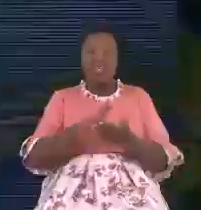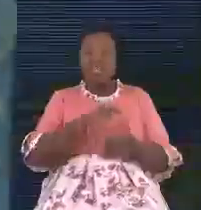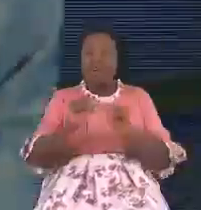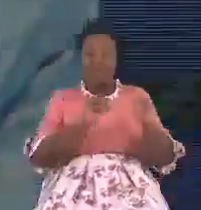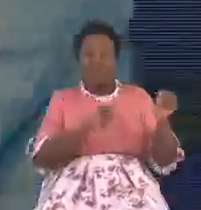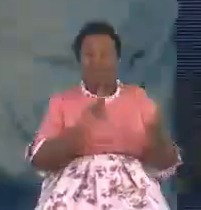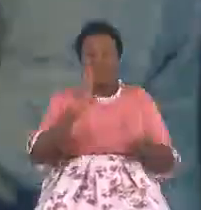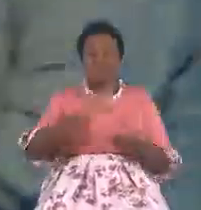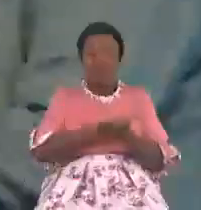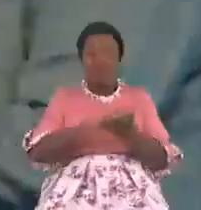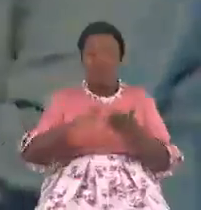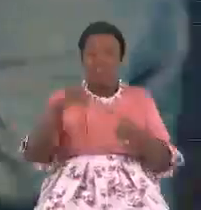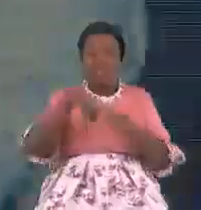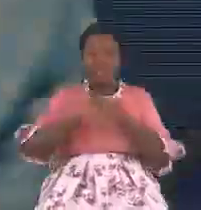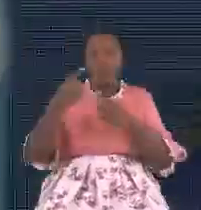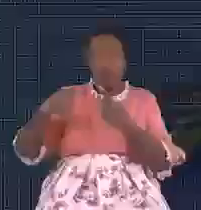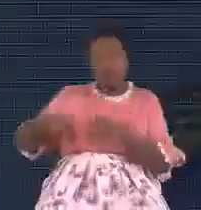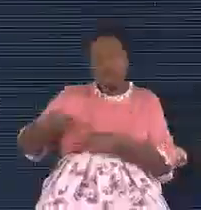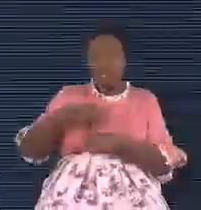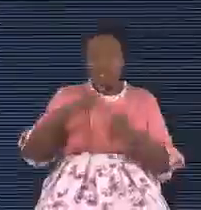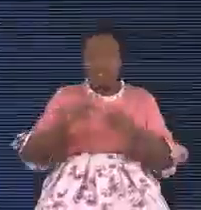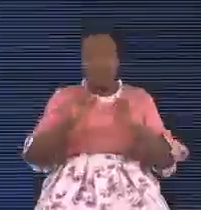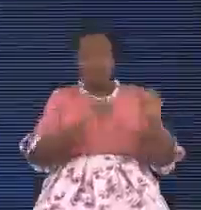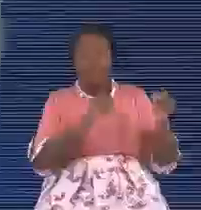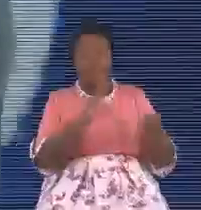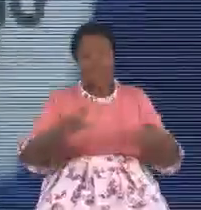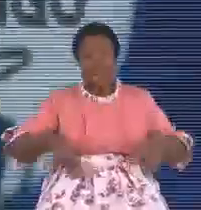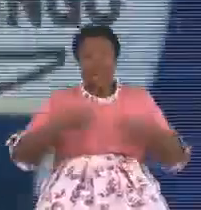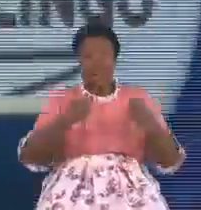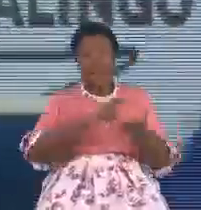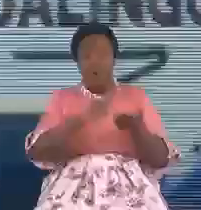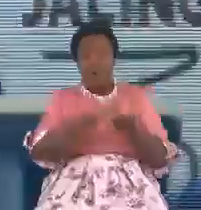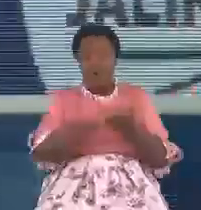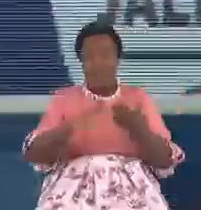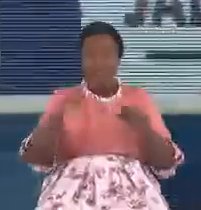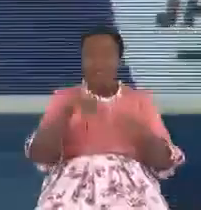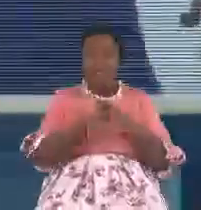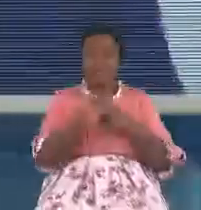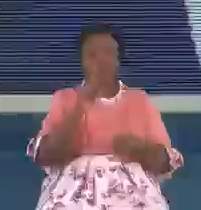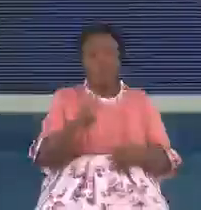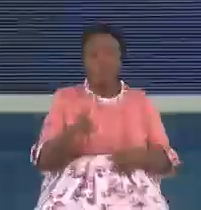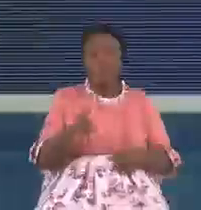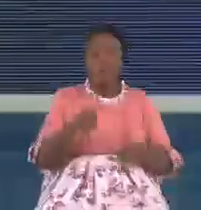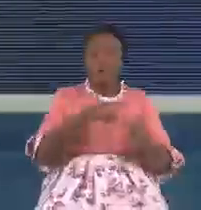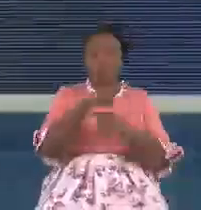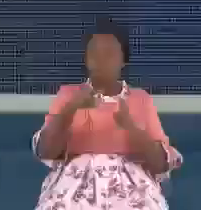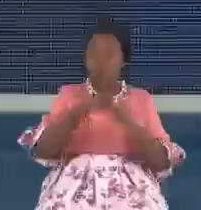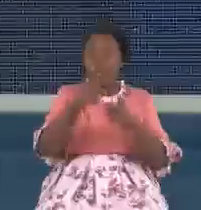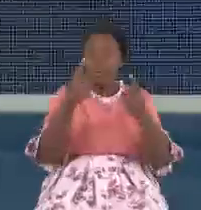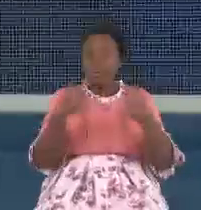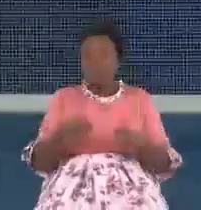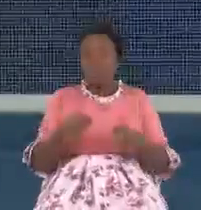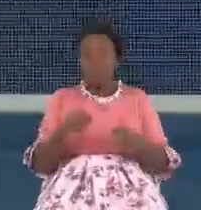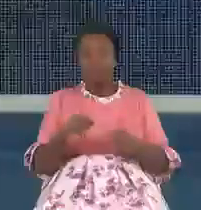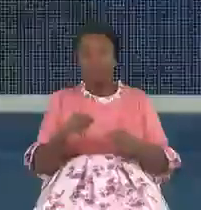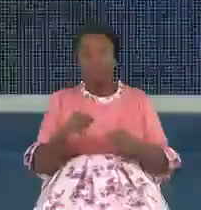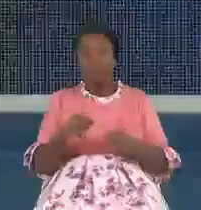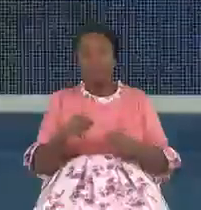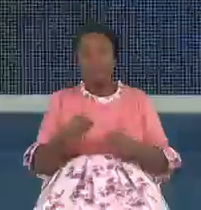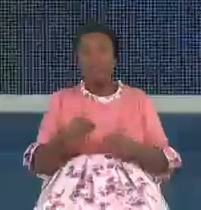the life of righteousness in you when you come he'll